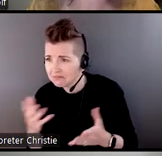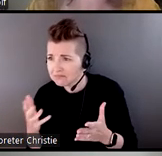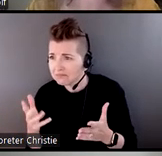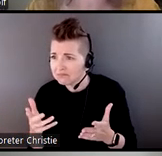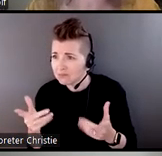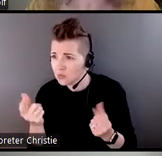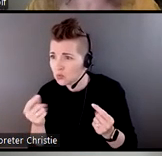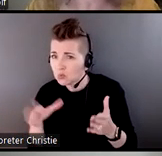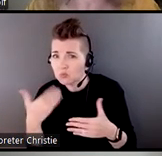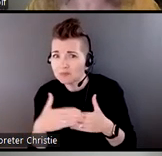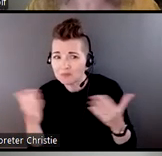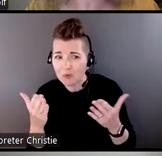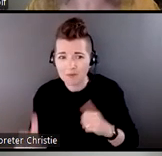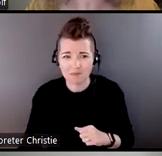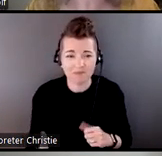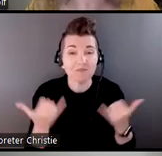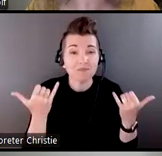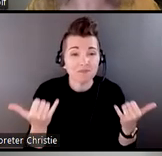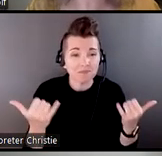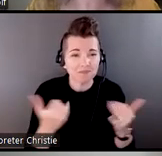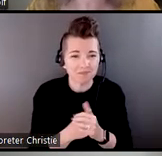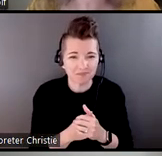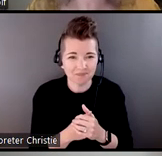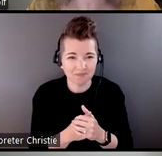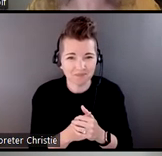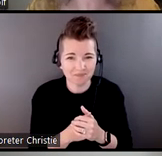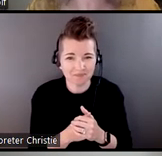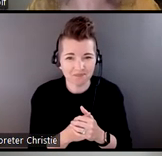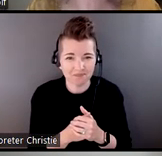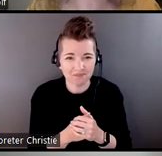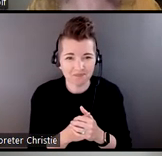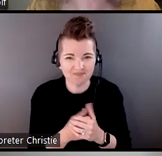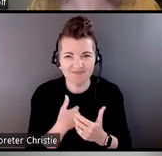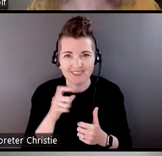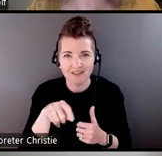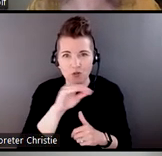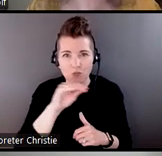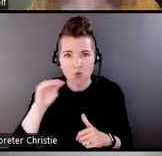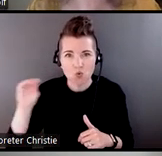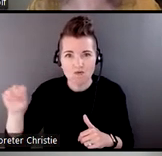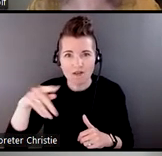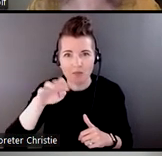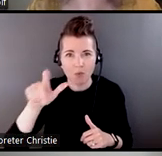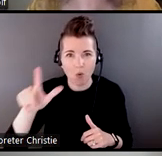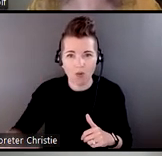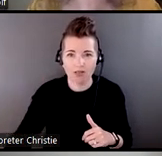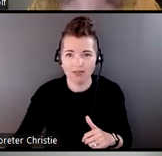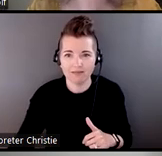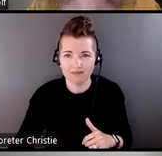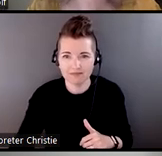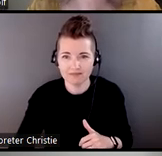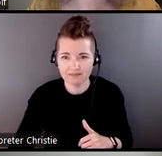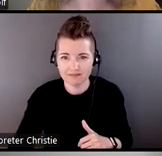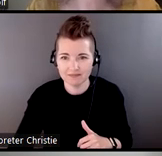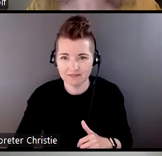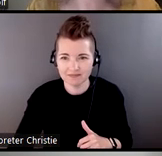fabulous. All right, so I have to move the poll to be able to close it. I figured that out now. There